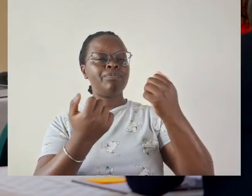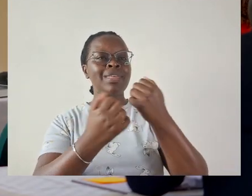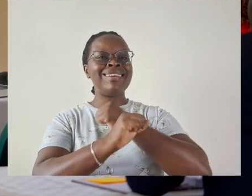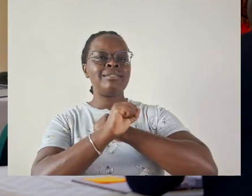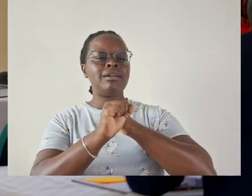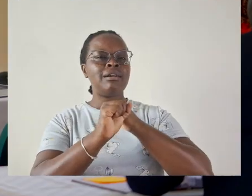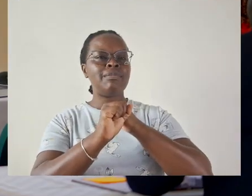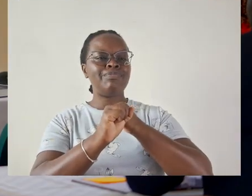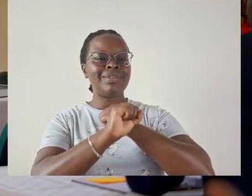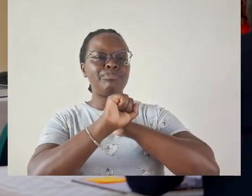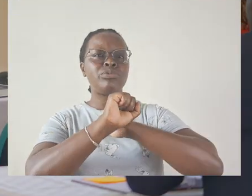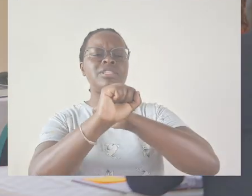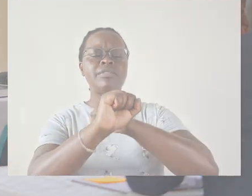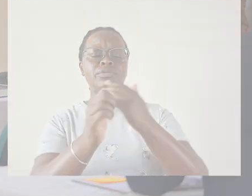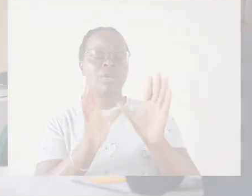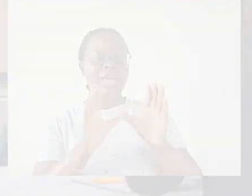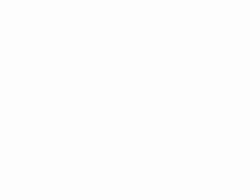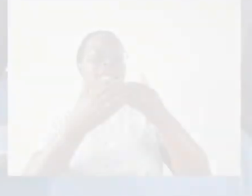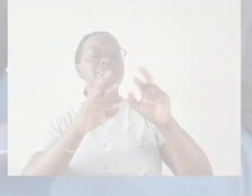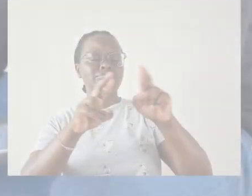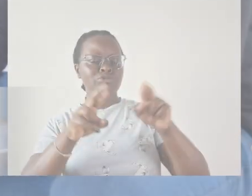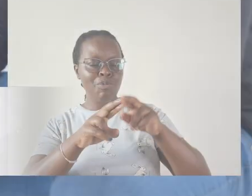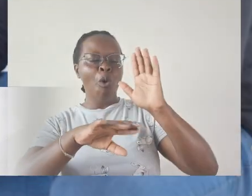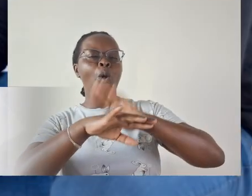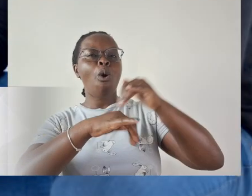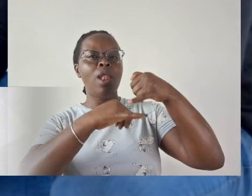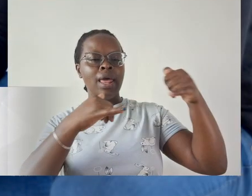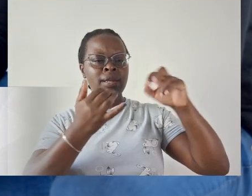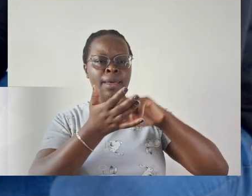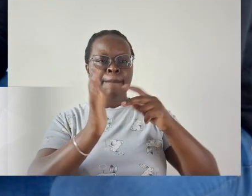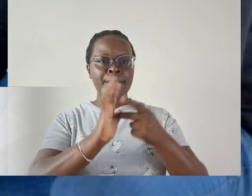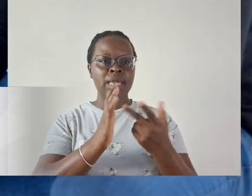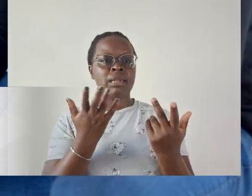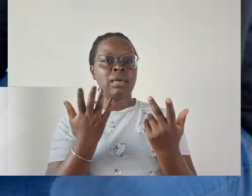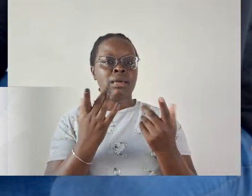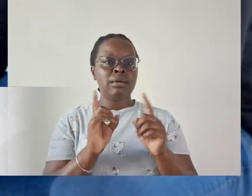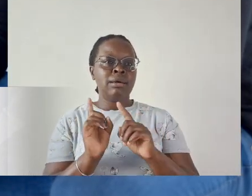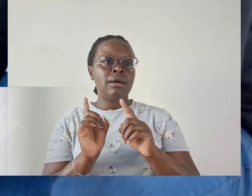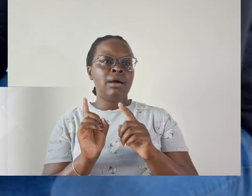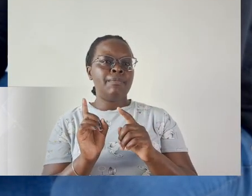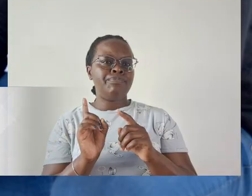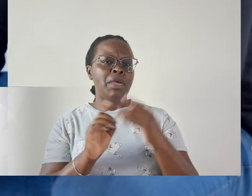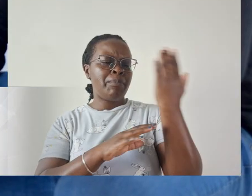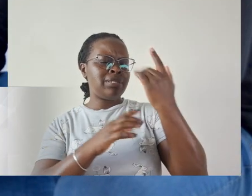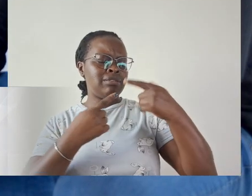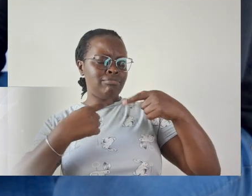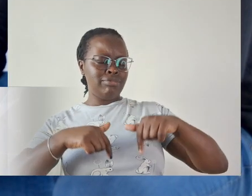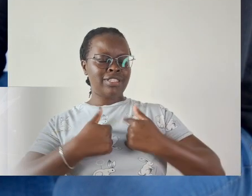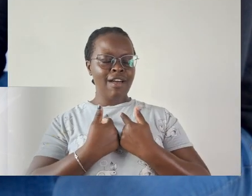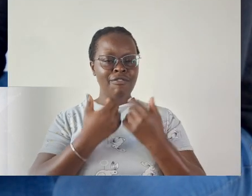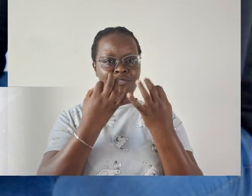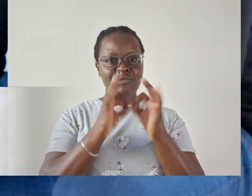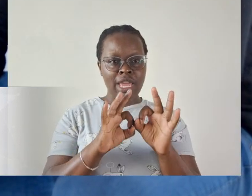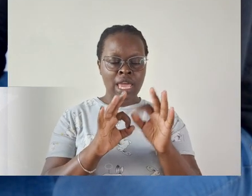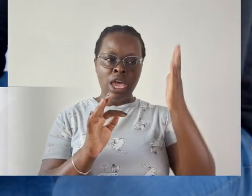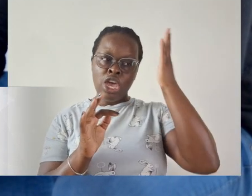course. Yeah, and it was really good. Yeah. So a safe class to me, just presenting yourself freely, knowing that you